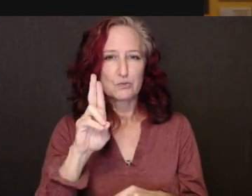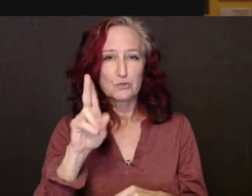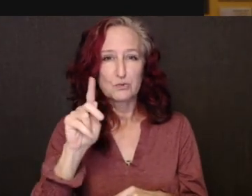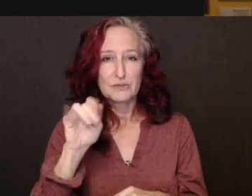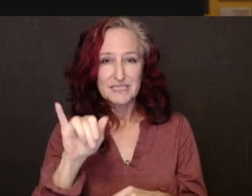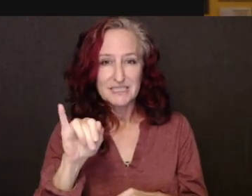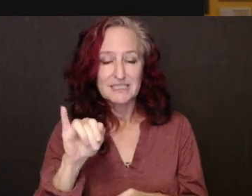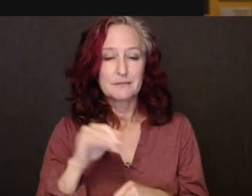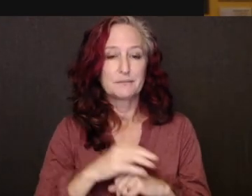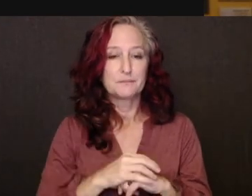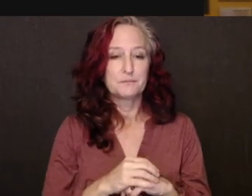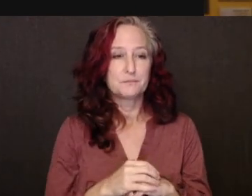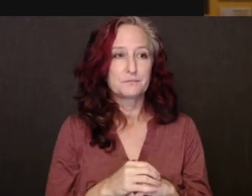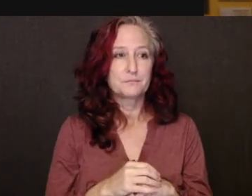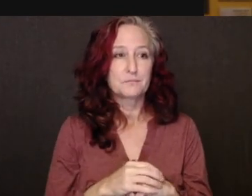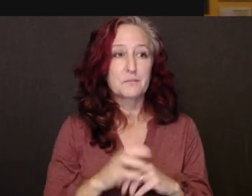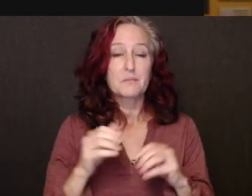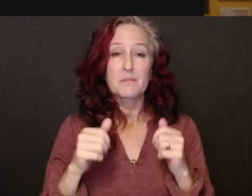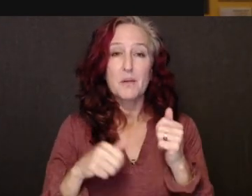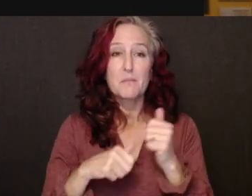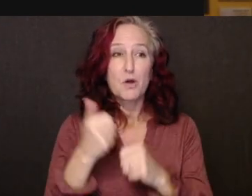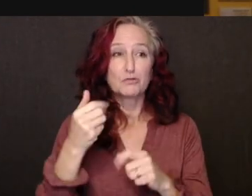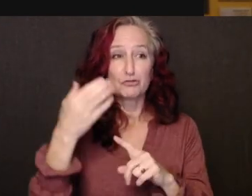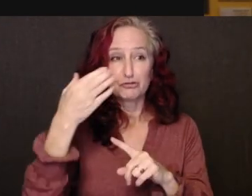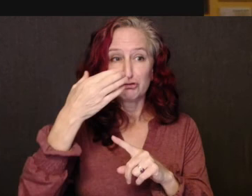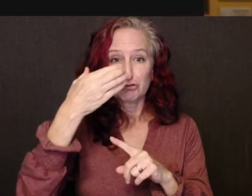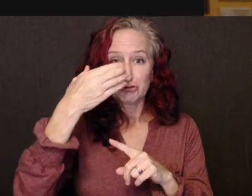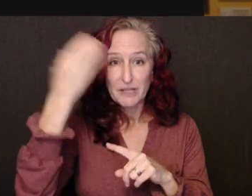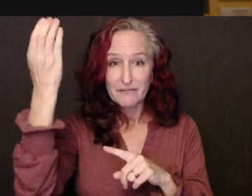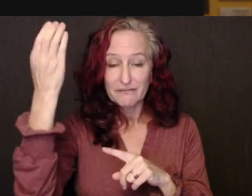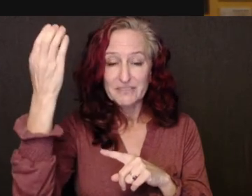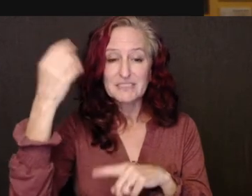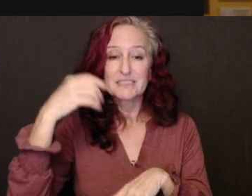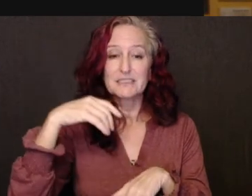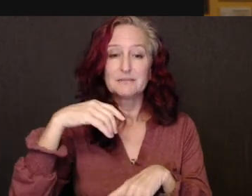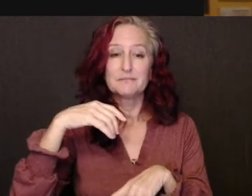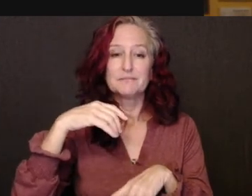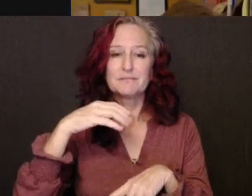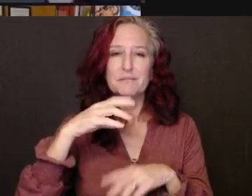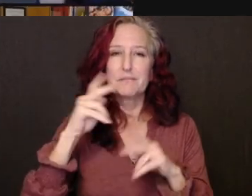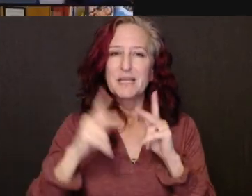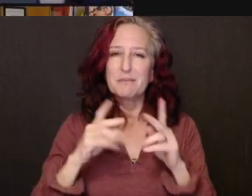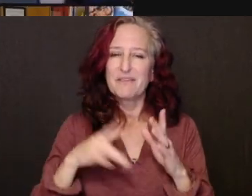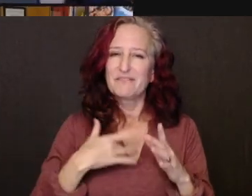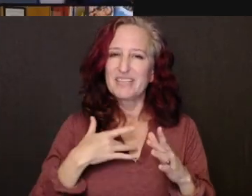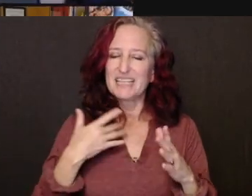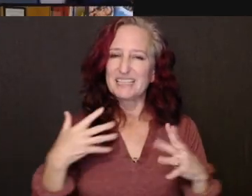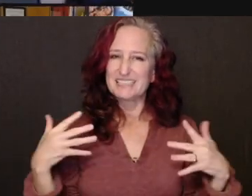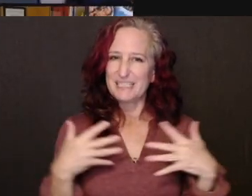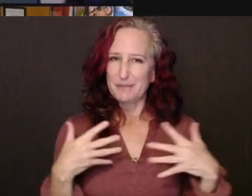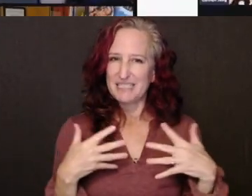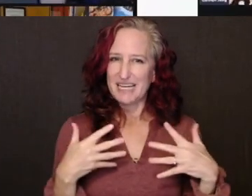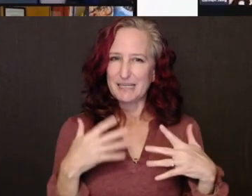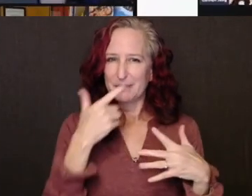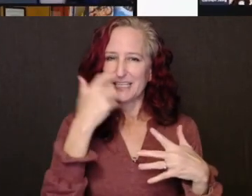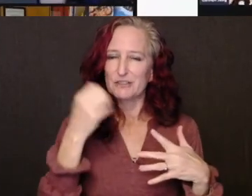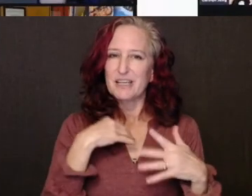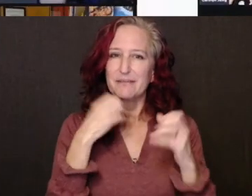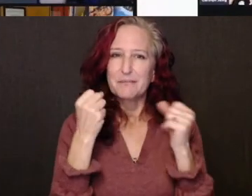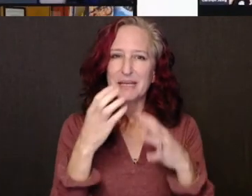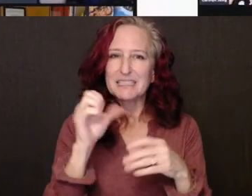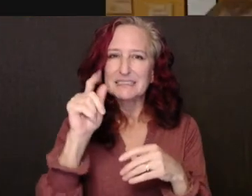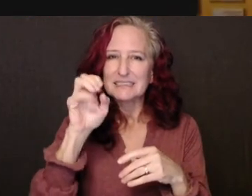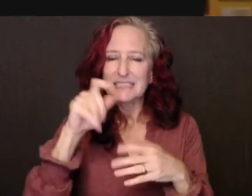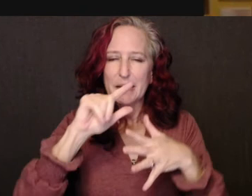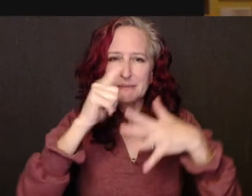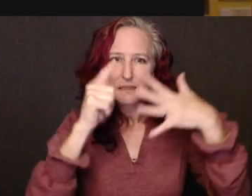the two recipes that Chef Kenny and Chef Shruti did were that